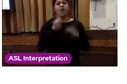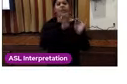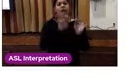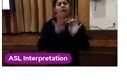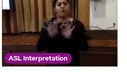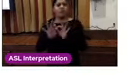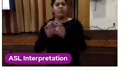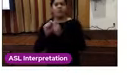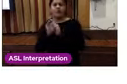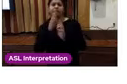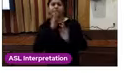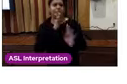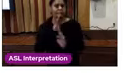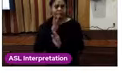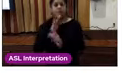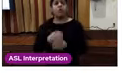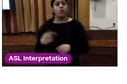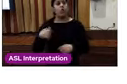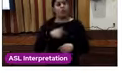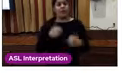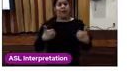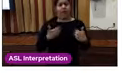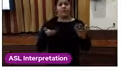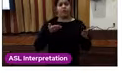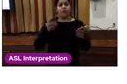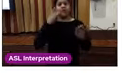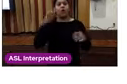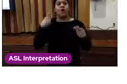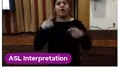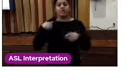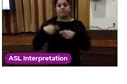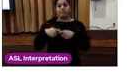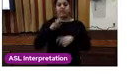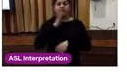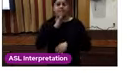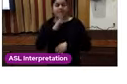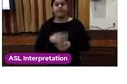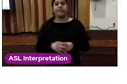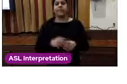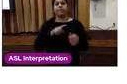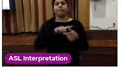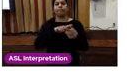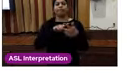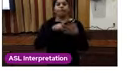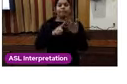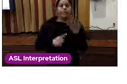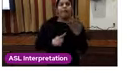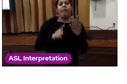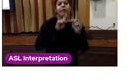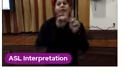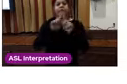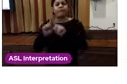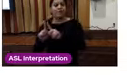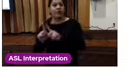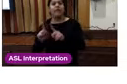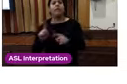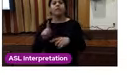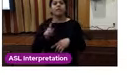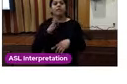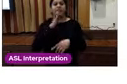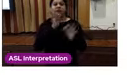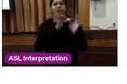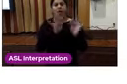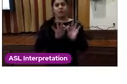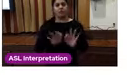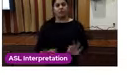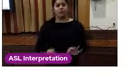So we have language support services, si hablas español, and if you speak,